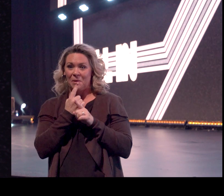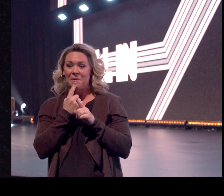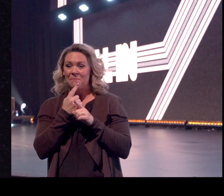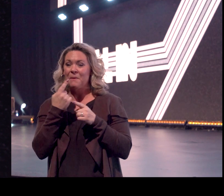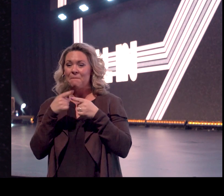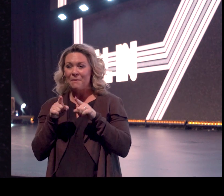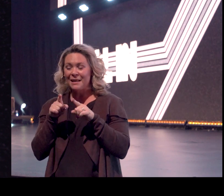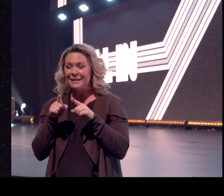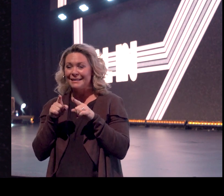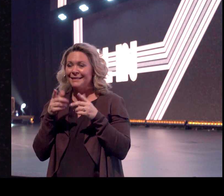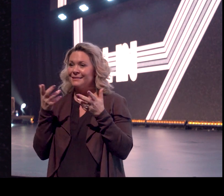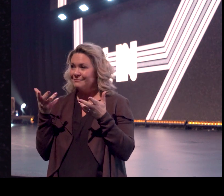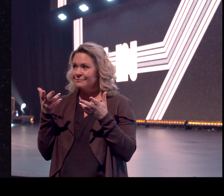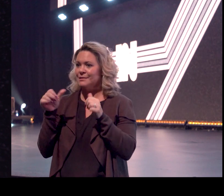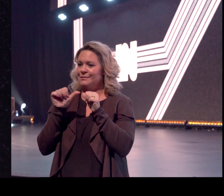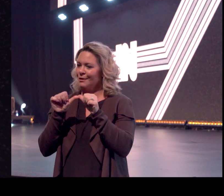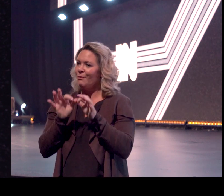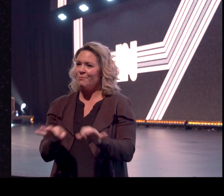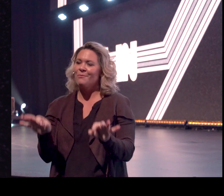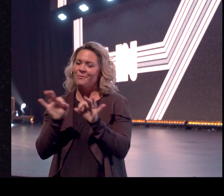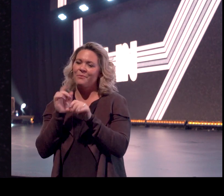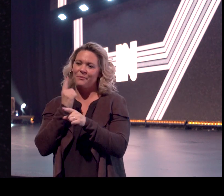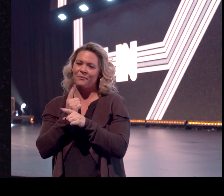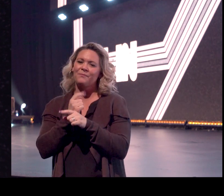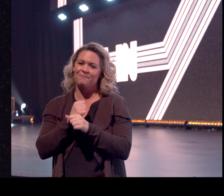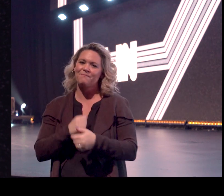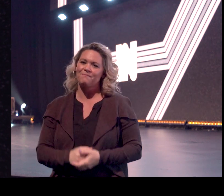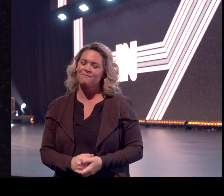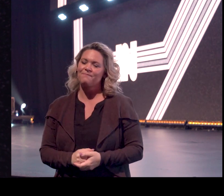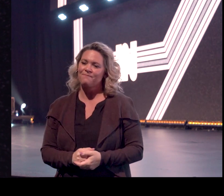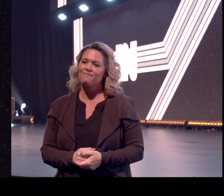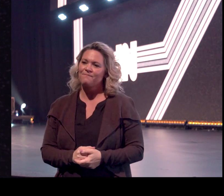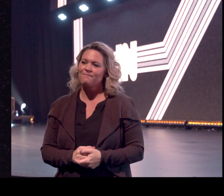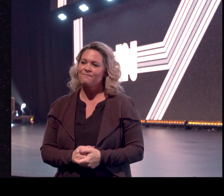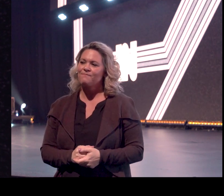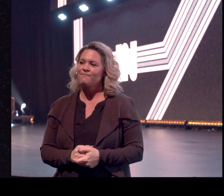even noticed. Just because you didn't see it doesn't mean it didn't matter.